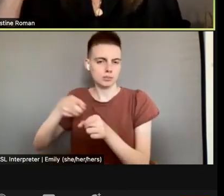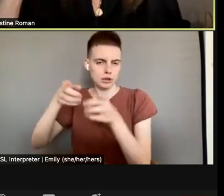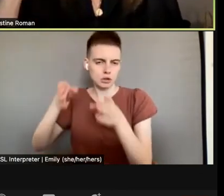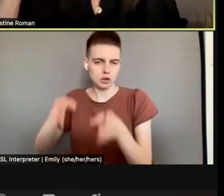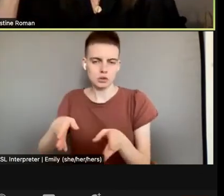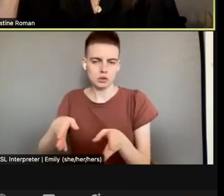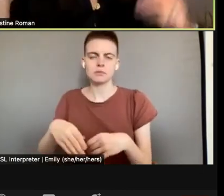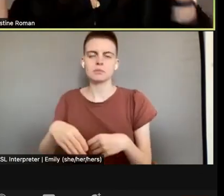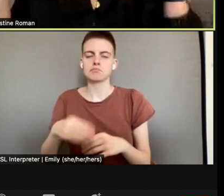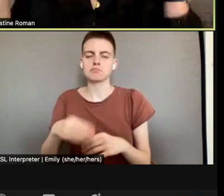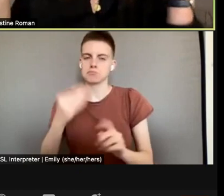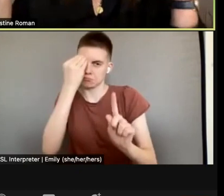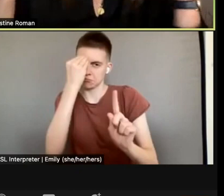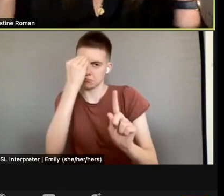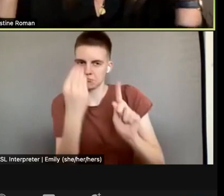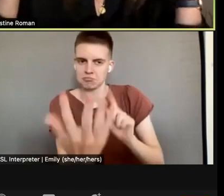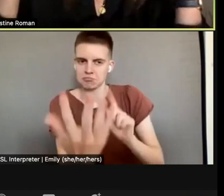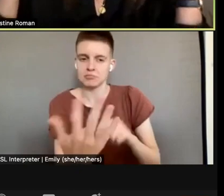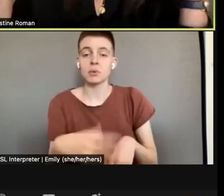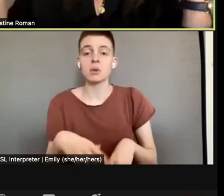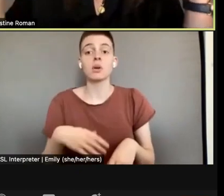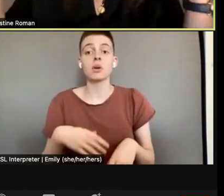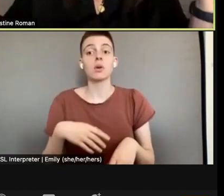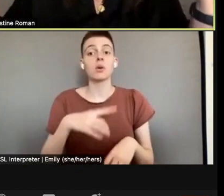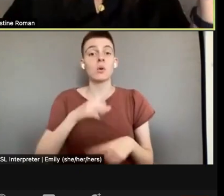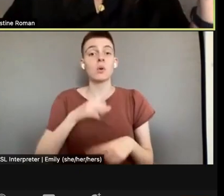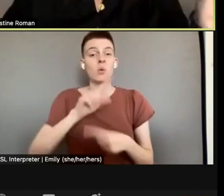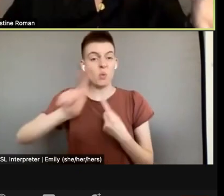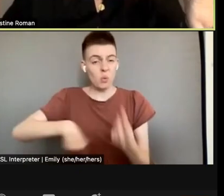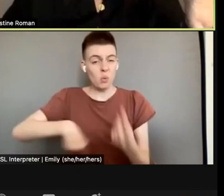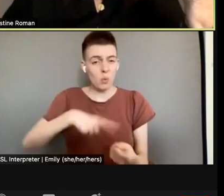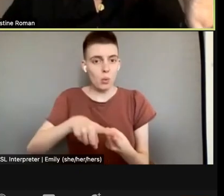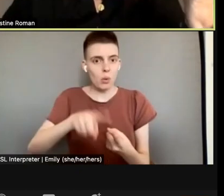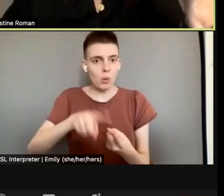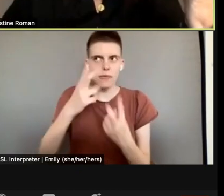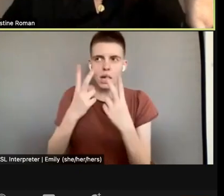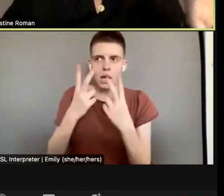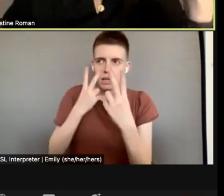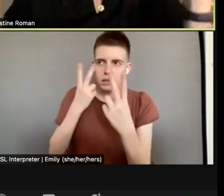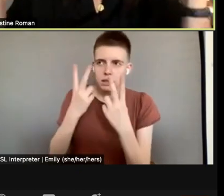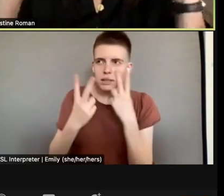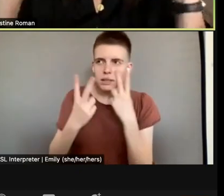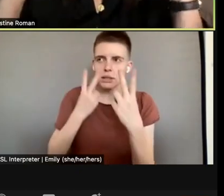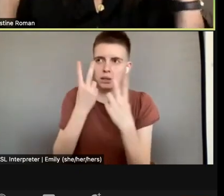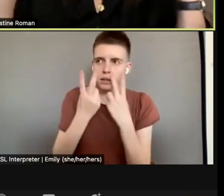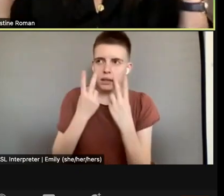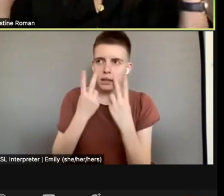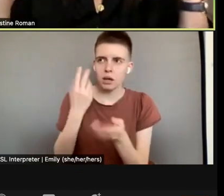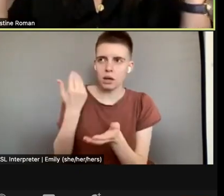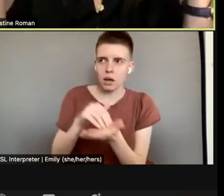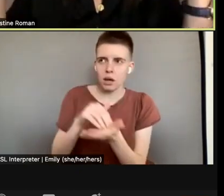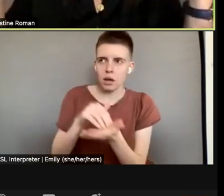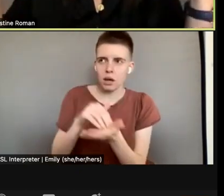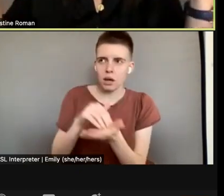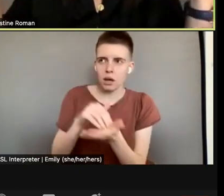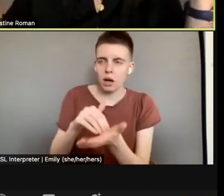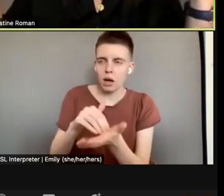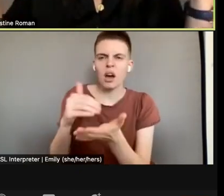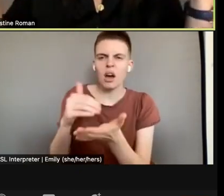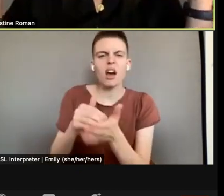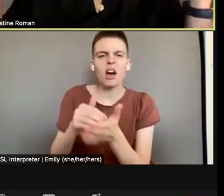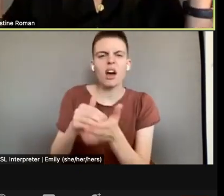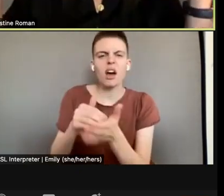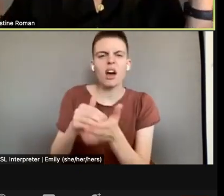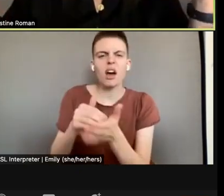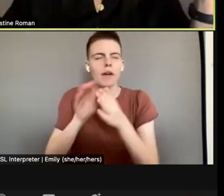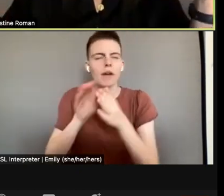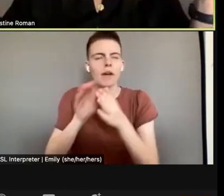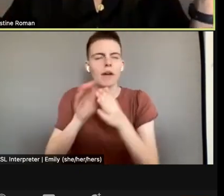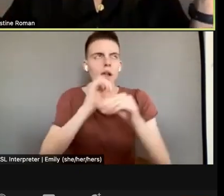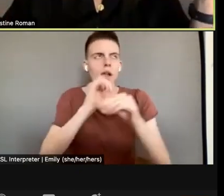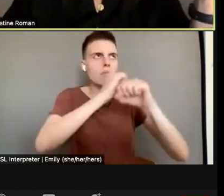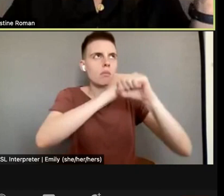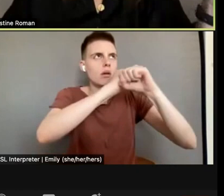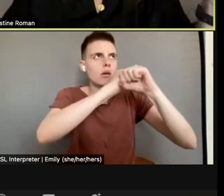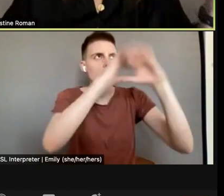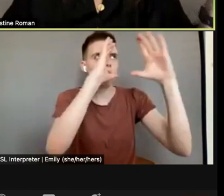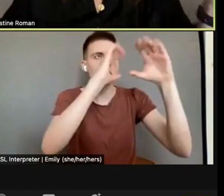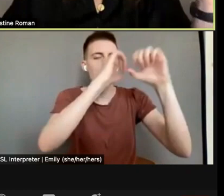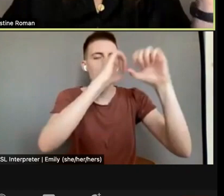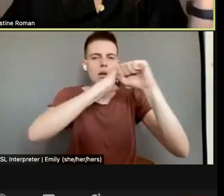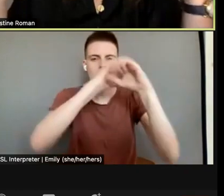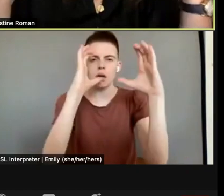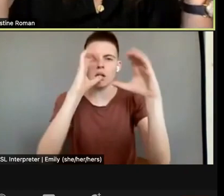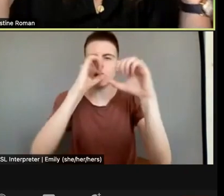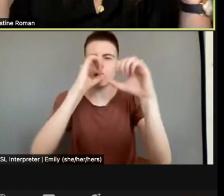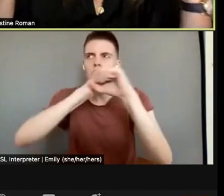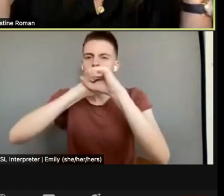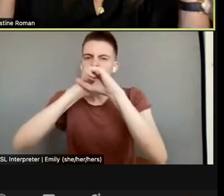enough, they begin to hold visual schemes in their brain. These visual schemes become bigger and deeper and